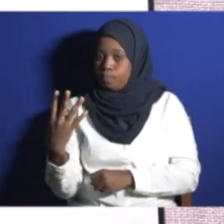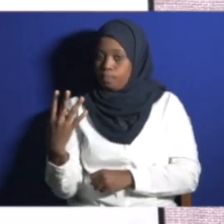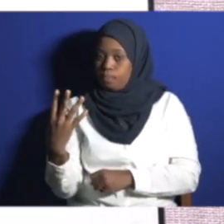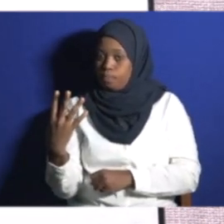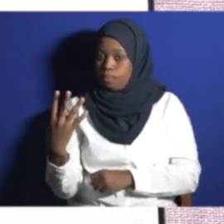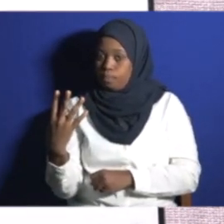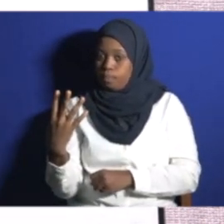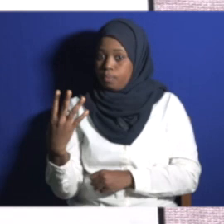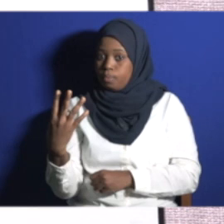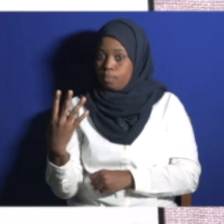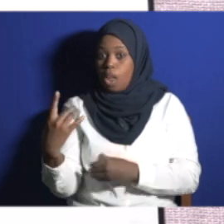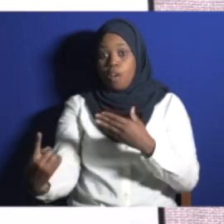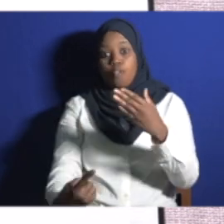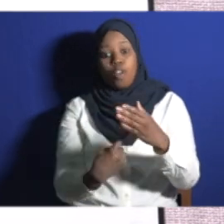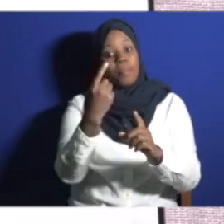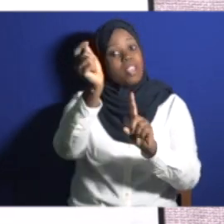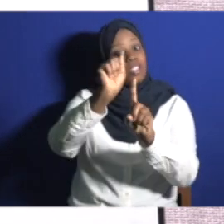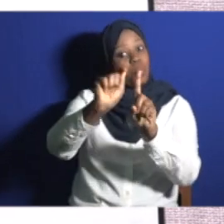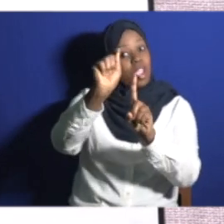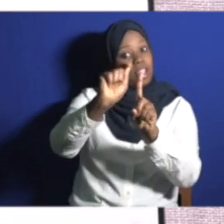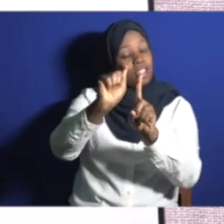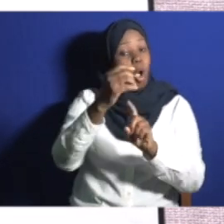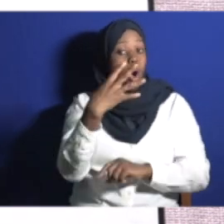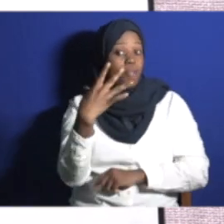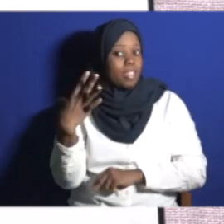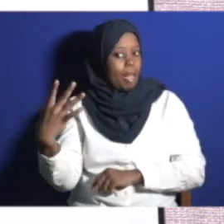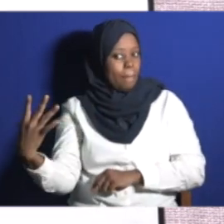get 4 from the squares of numbers?